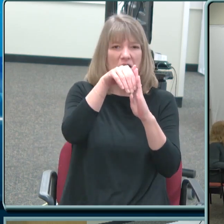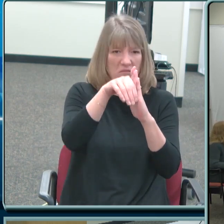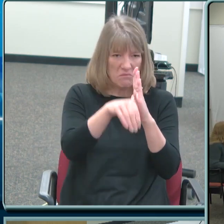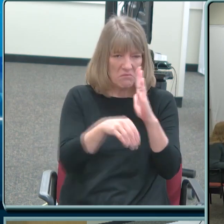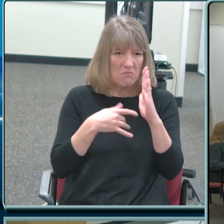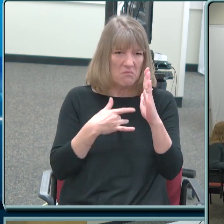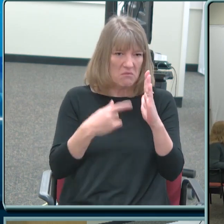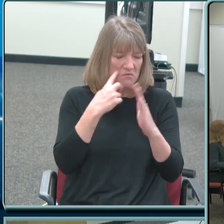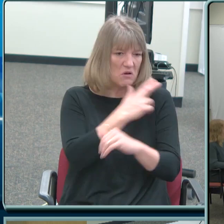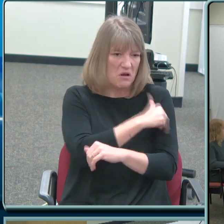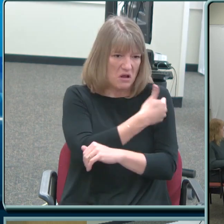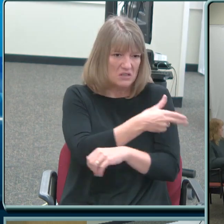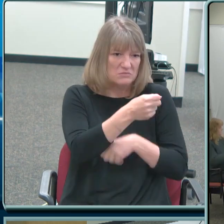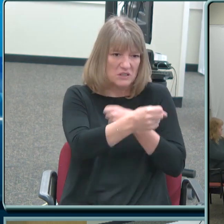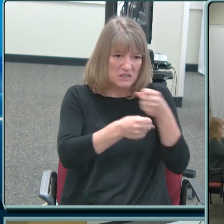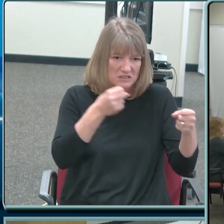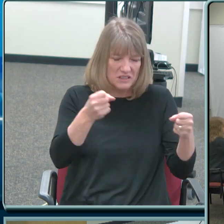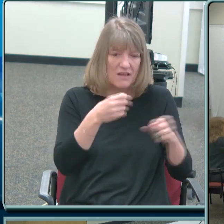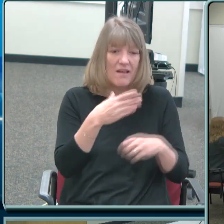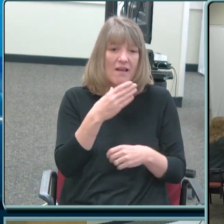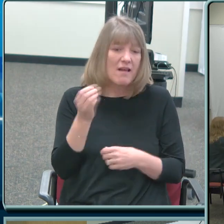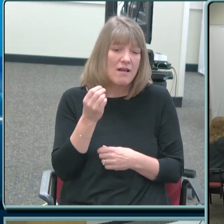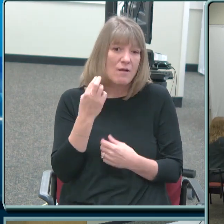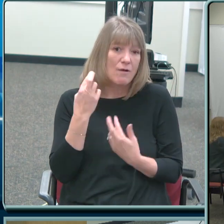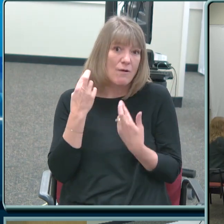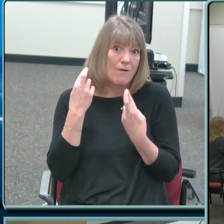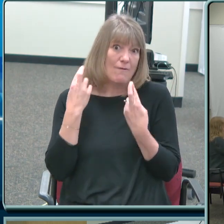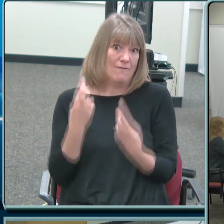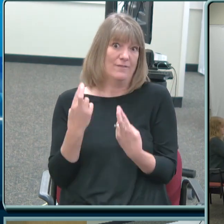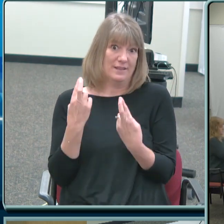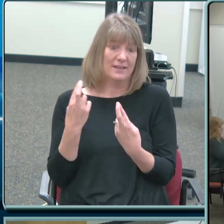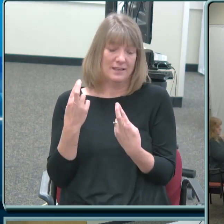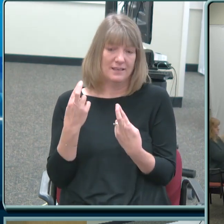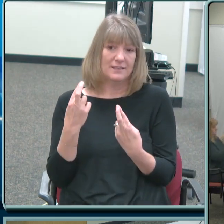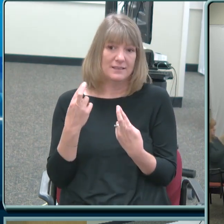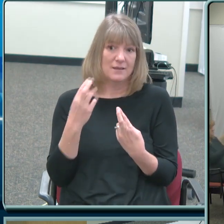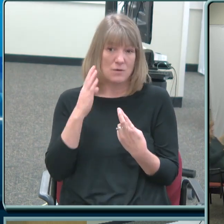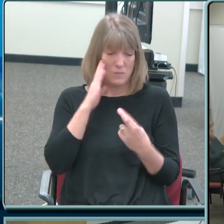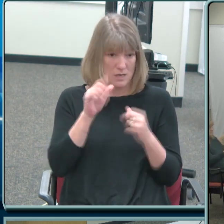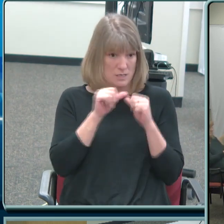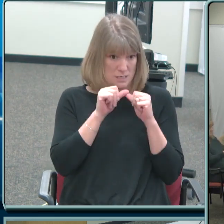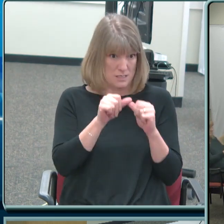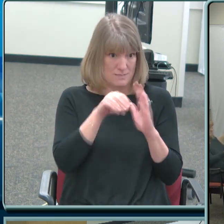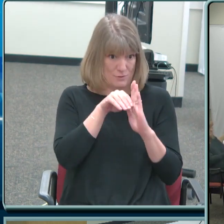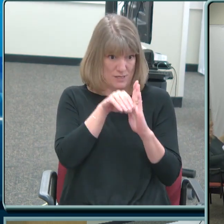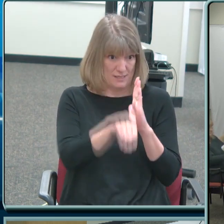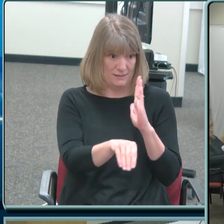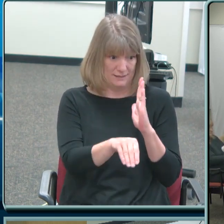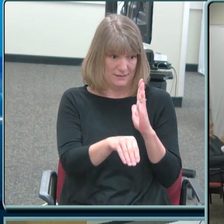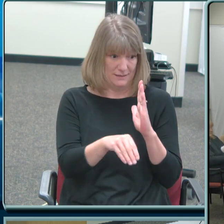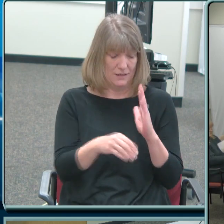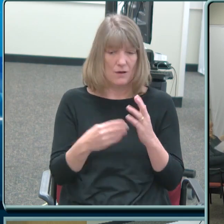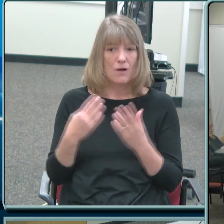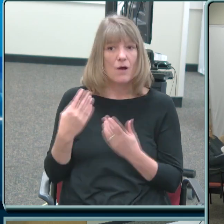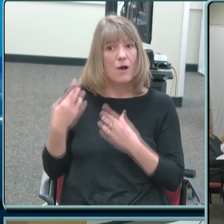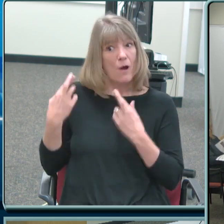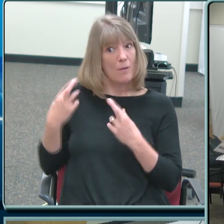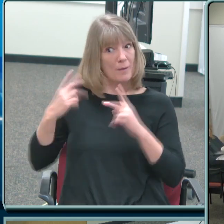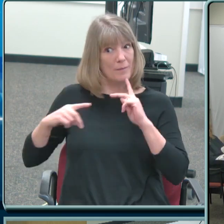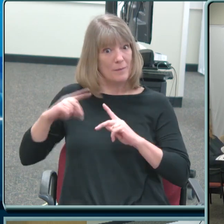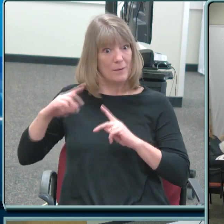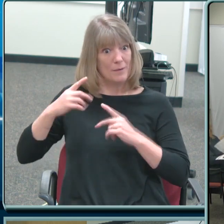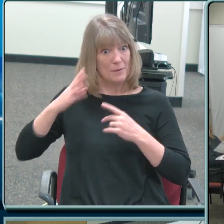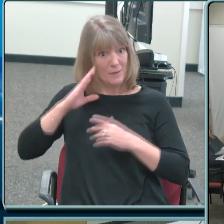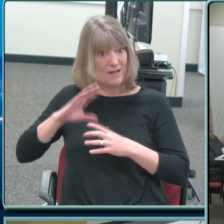in hospitalizations. And again, hopefully this persists. We're hoping people still try to get